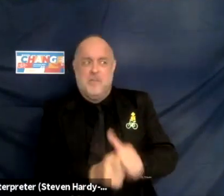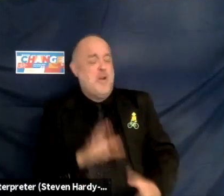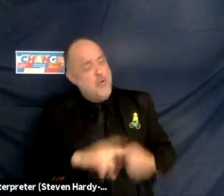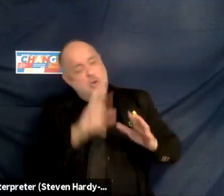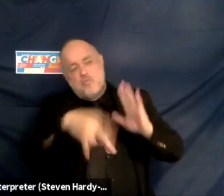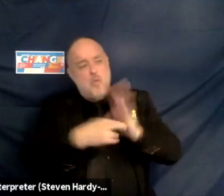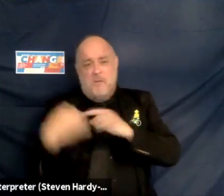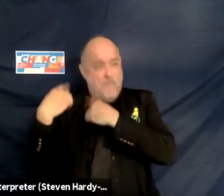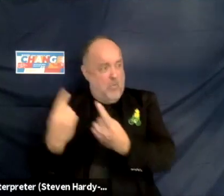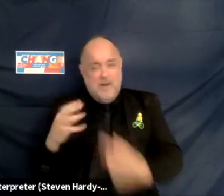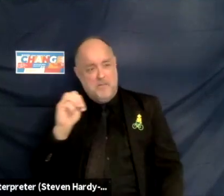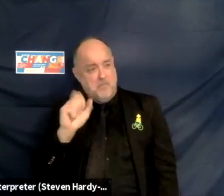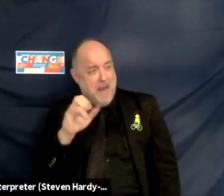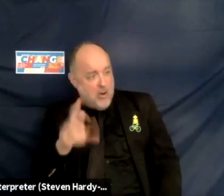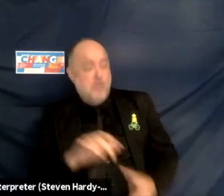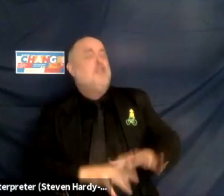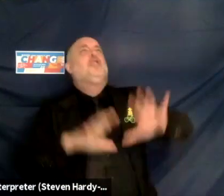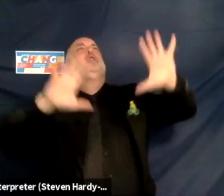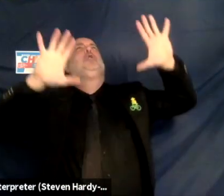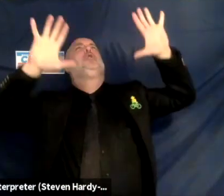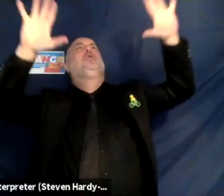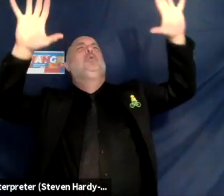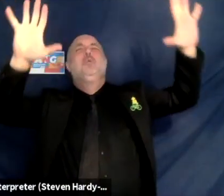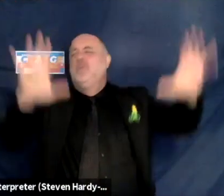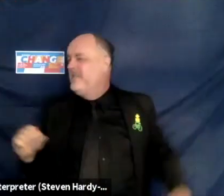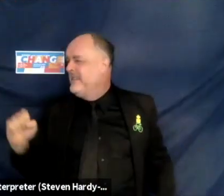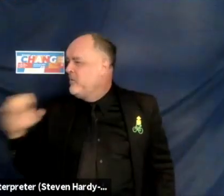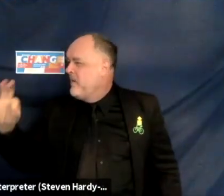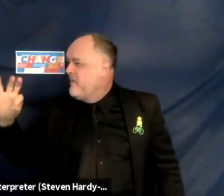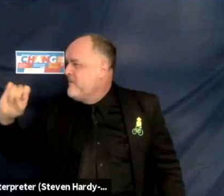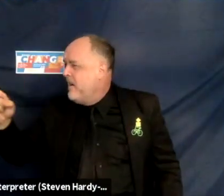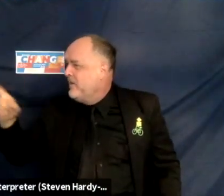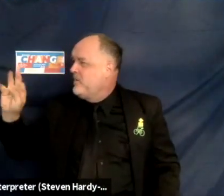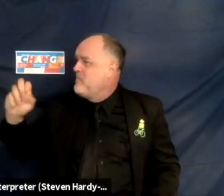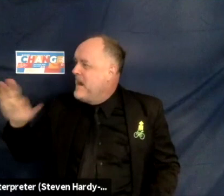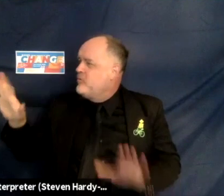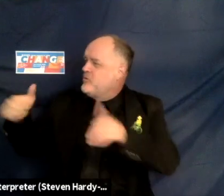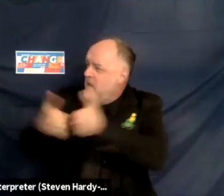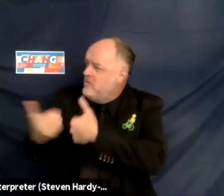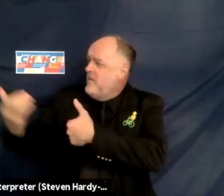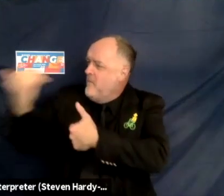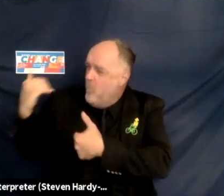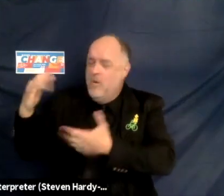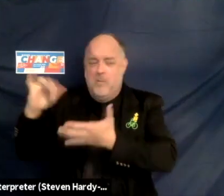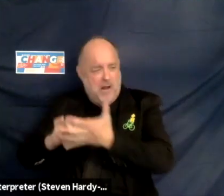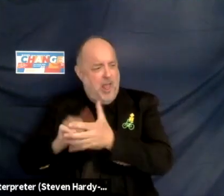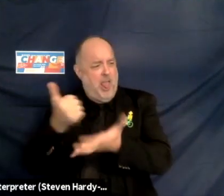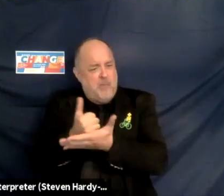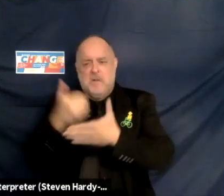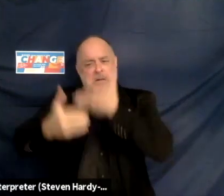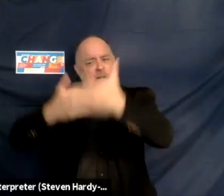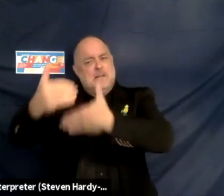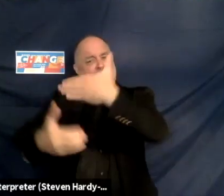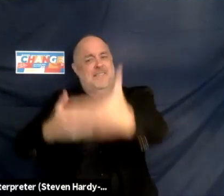and the way that Secretary Fox's Mayor's Challenge helped move things along there.